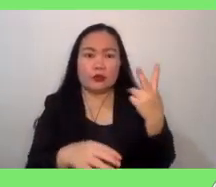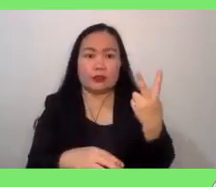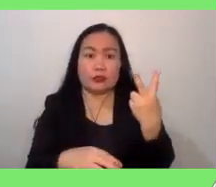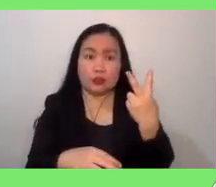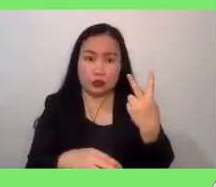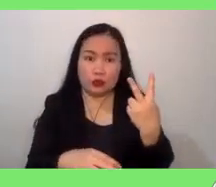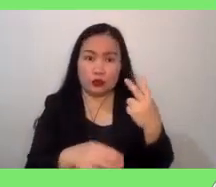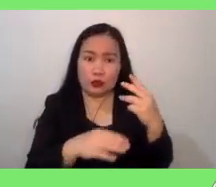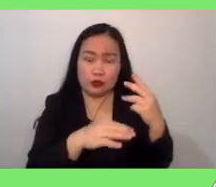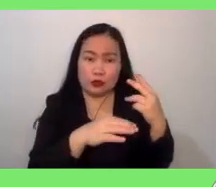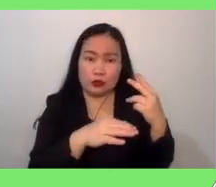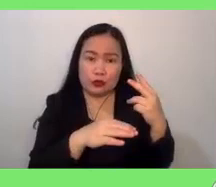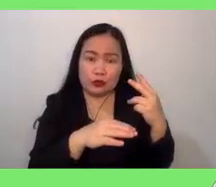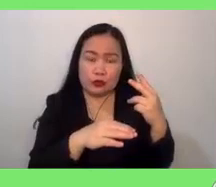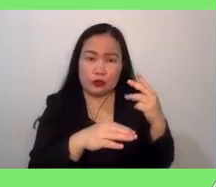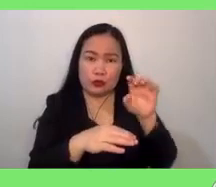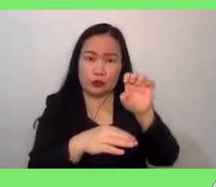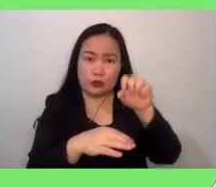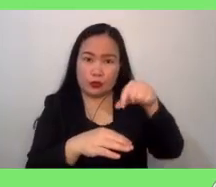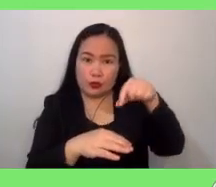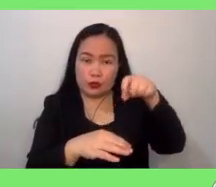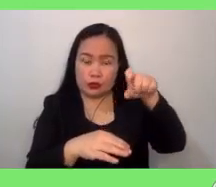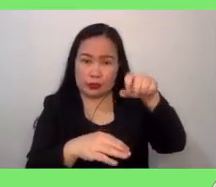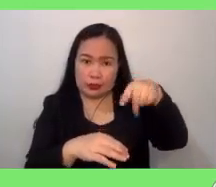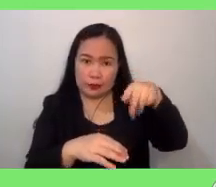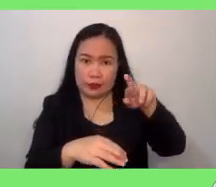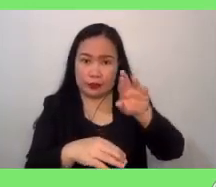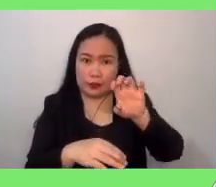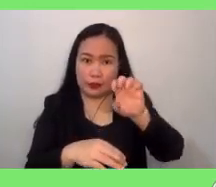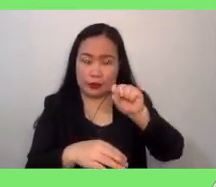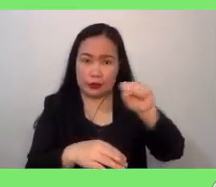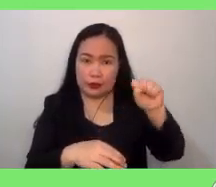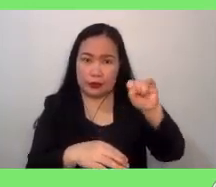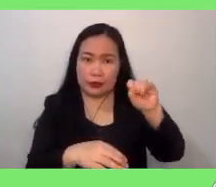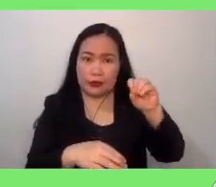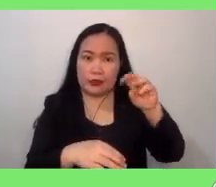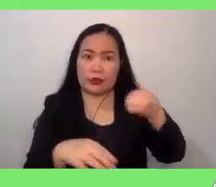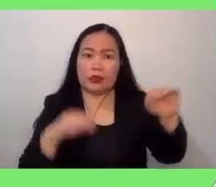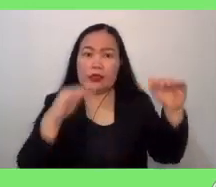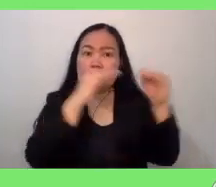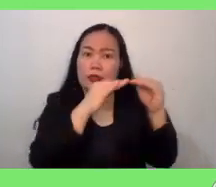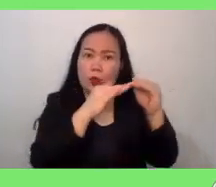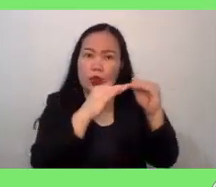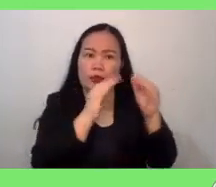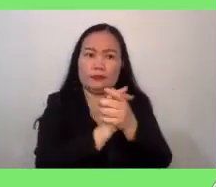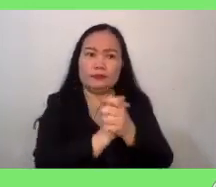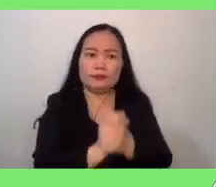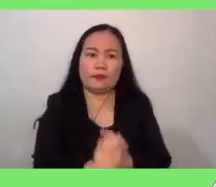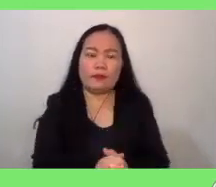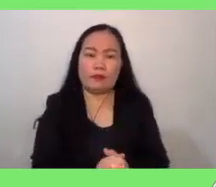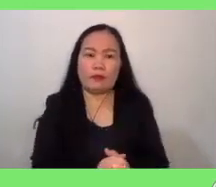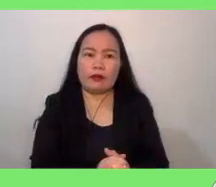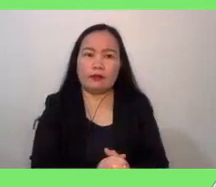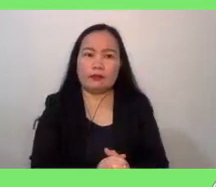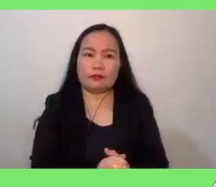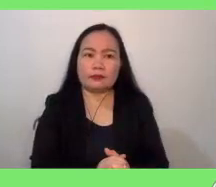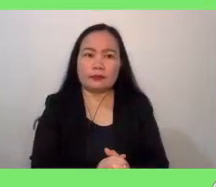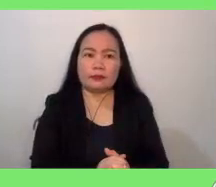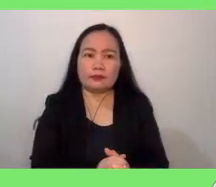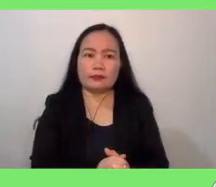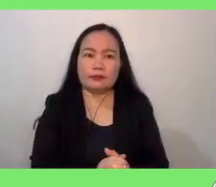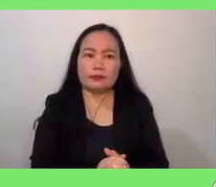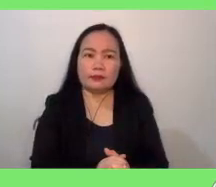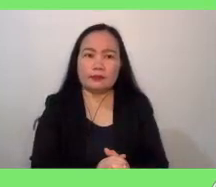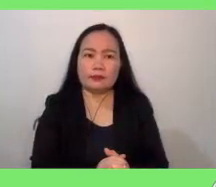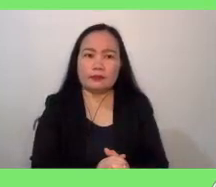Okay? So, given these examples, sige nga po, Pag sinabi kasi nating linear,